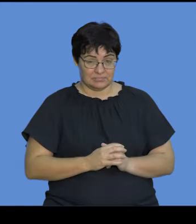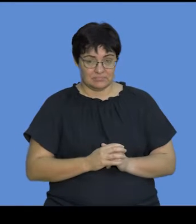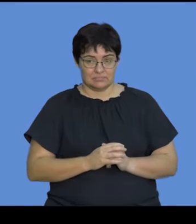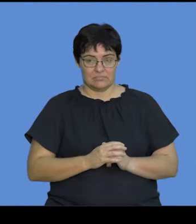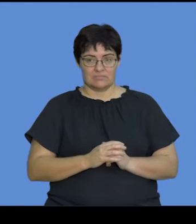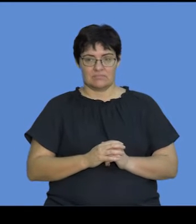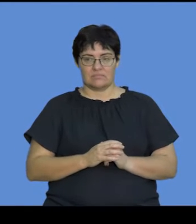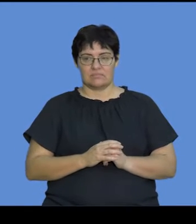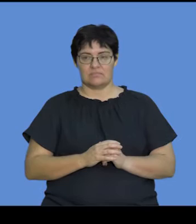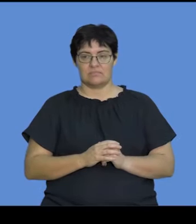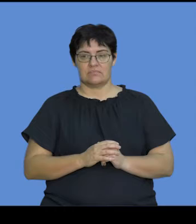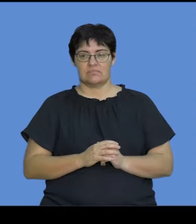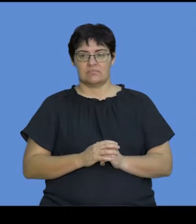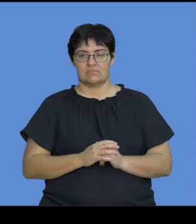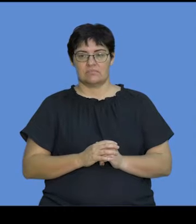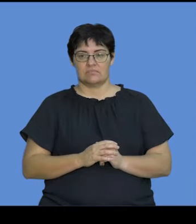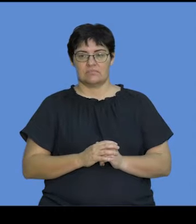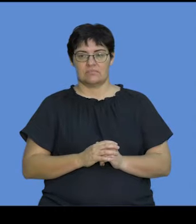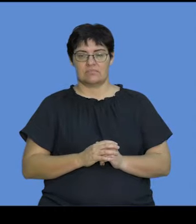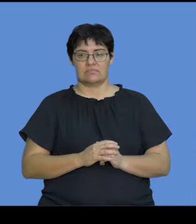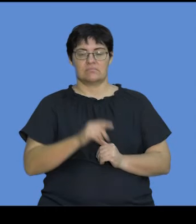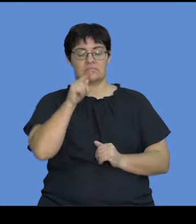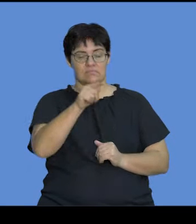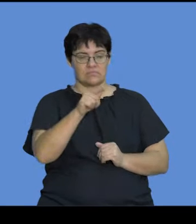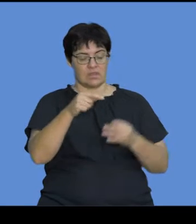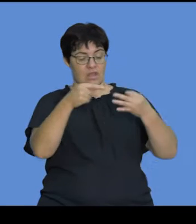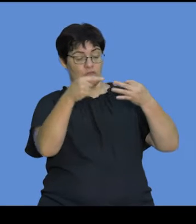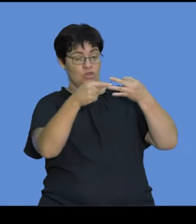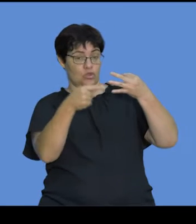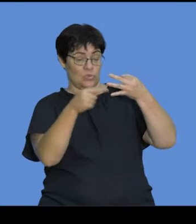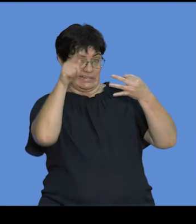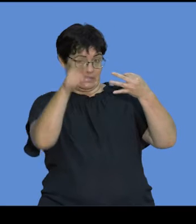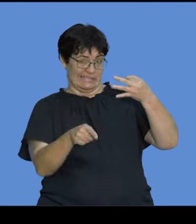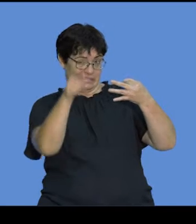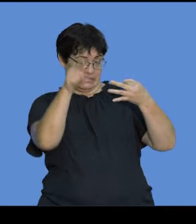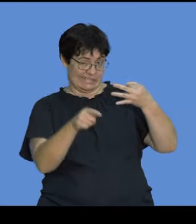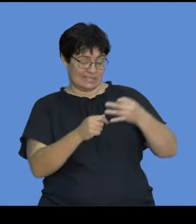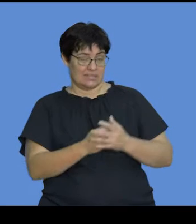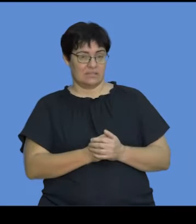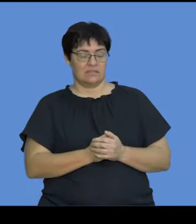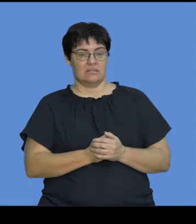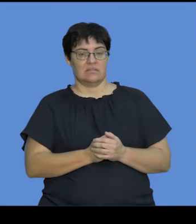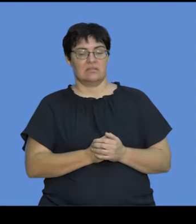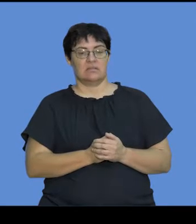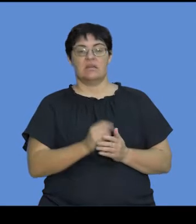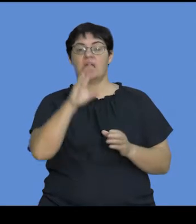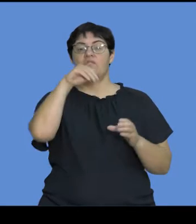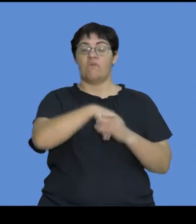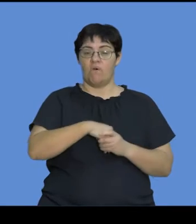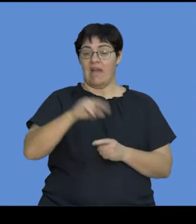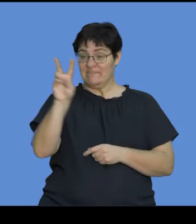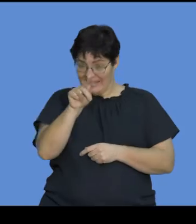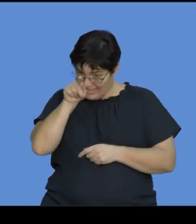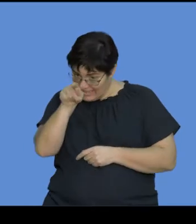okay? Let's go back here, is the fact that all three of these things